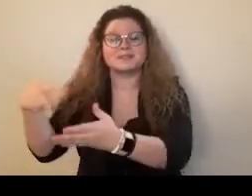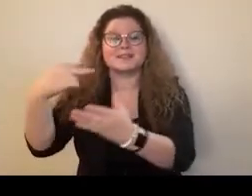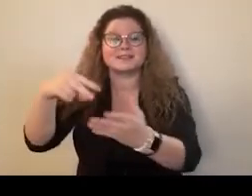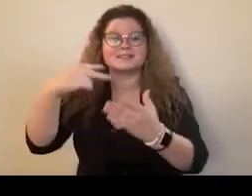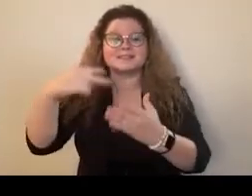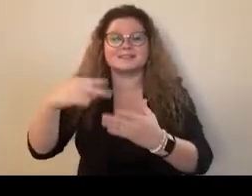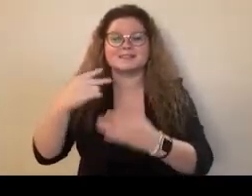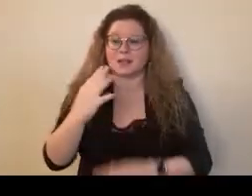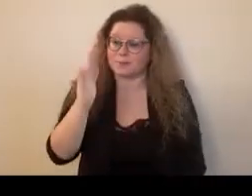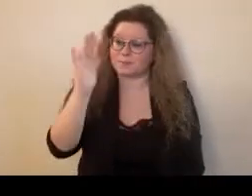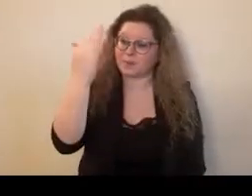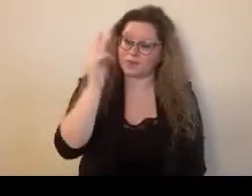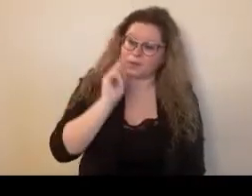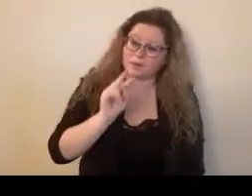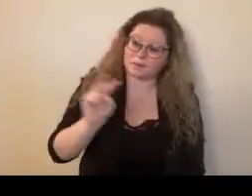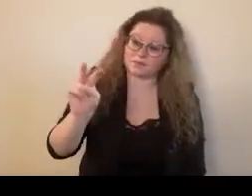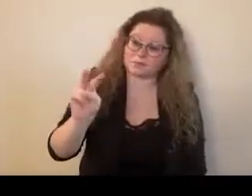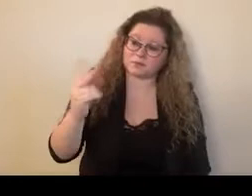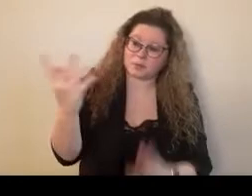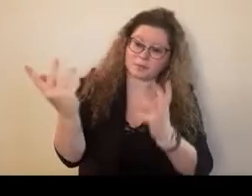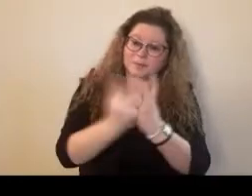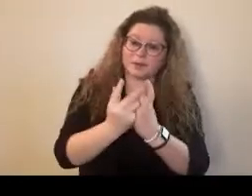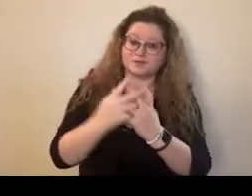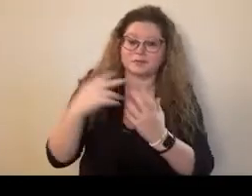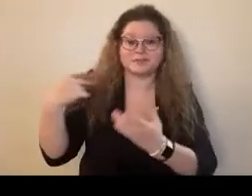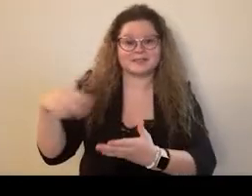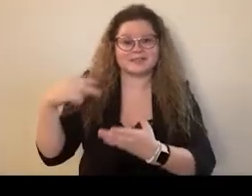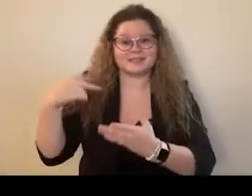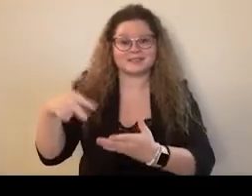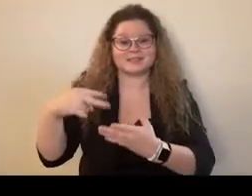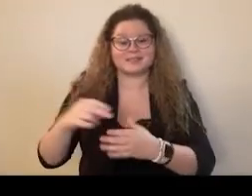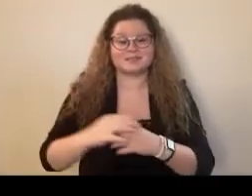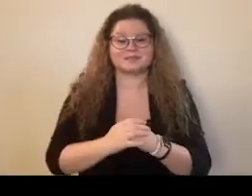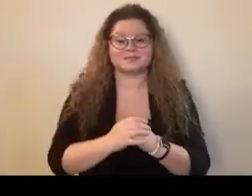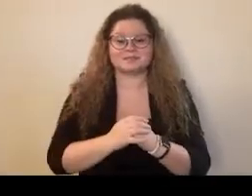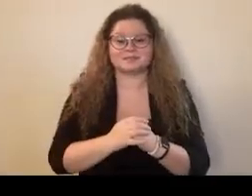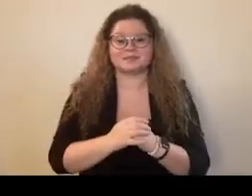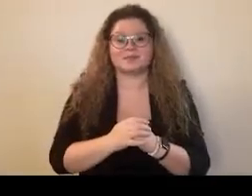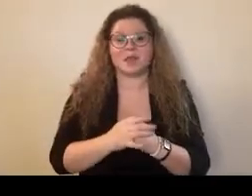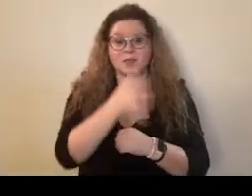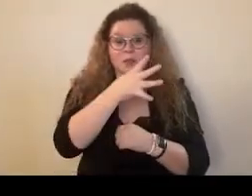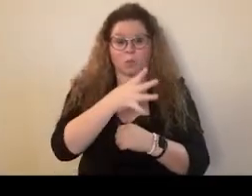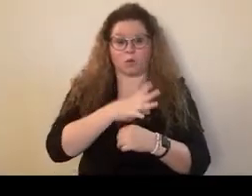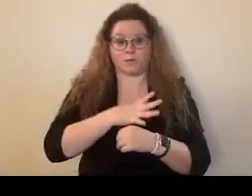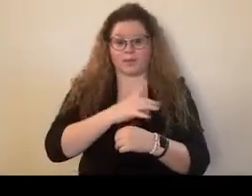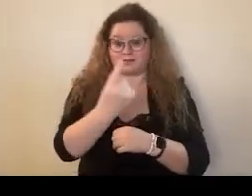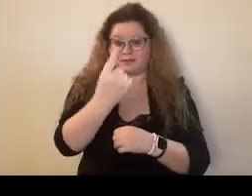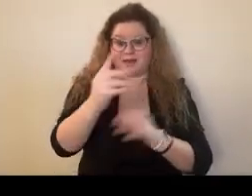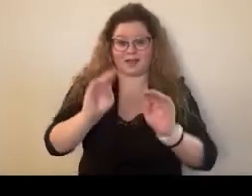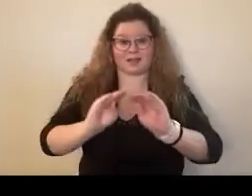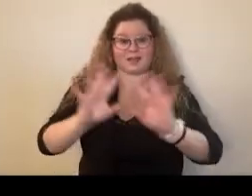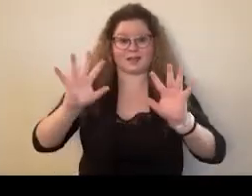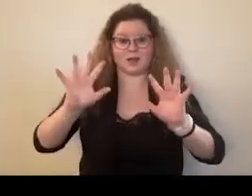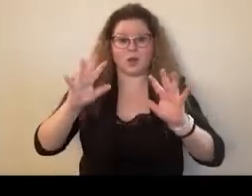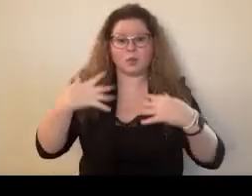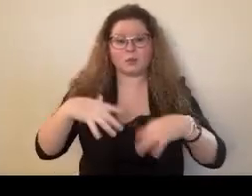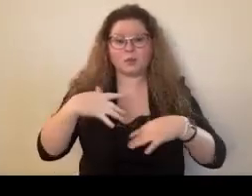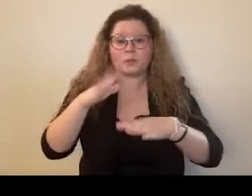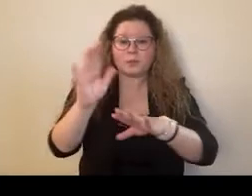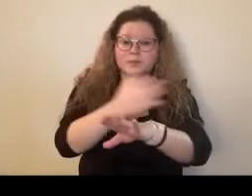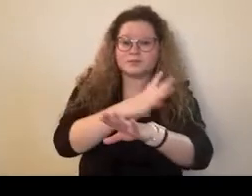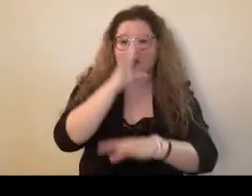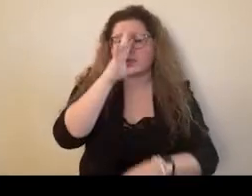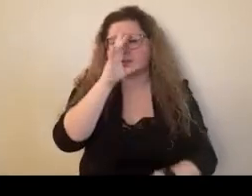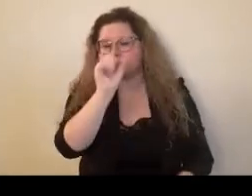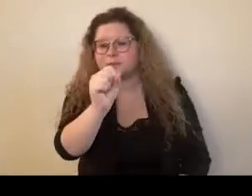their footsteps move in time with the music. The lady in the foreground is completely lost in music, trying on